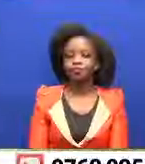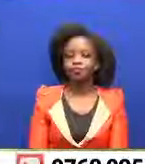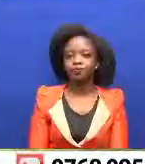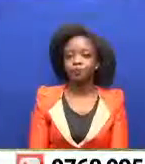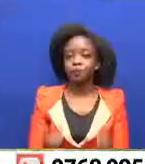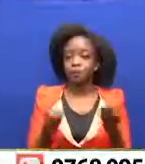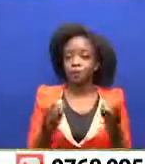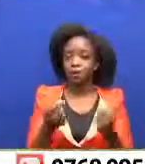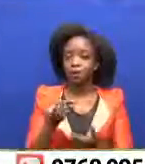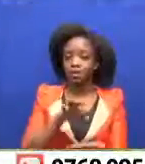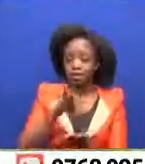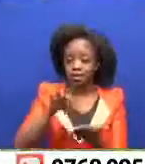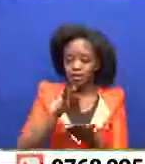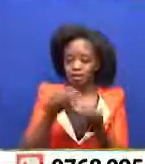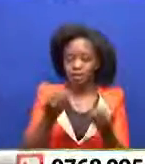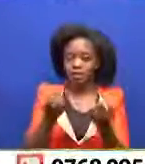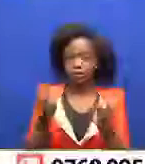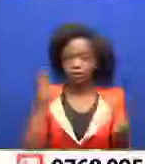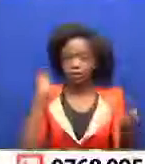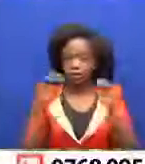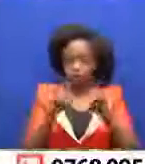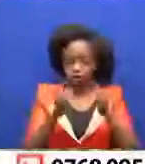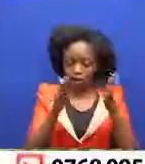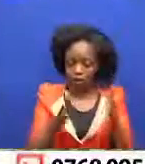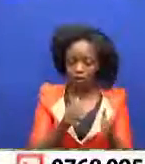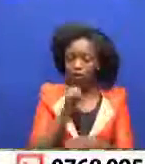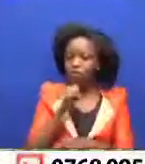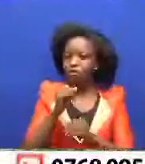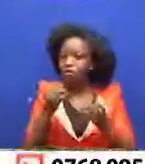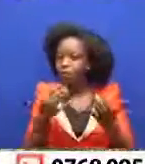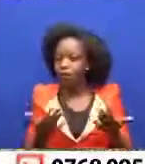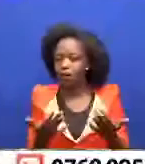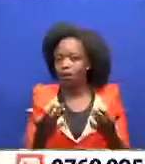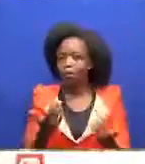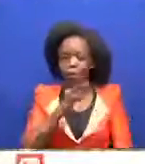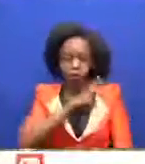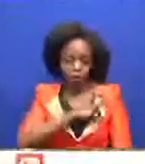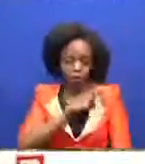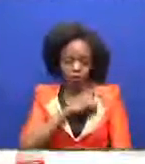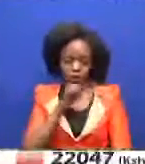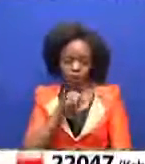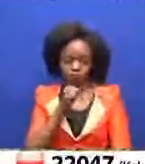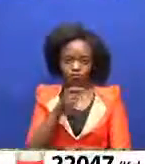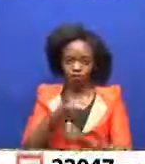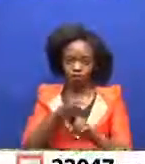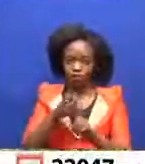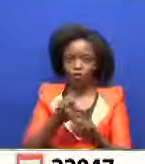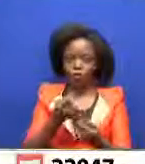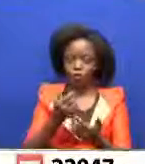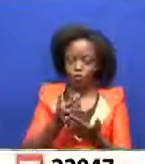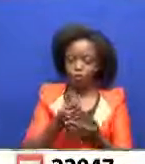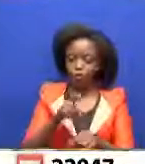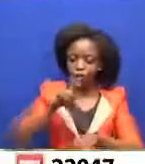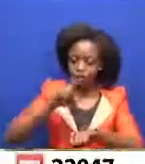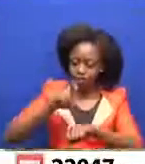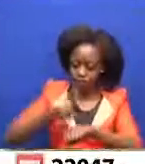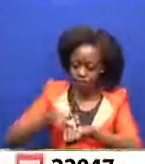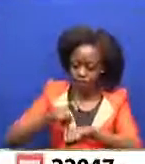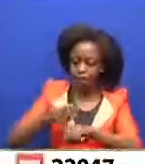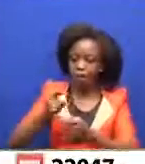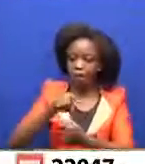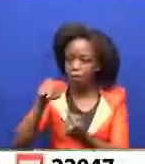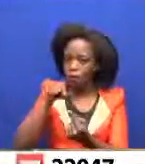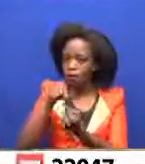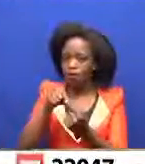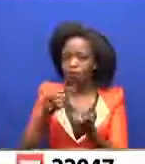To many tea farmers across the nation, it is not a matter of how they will benefit from their crop, but it is when the concerned parties